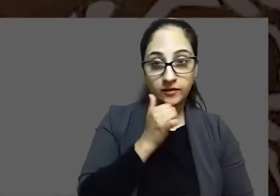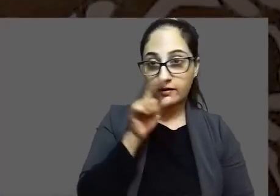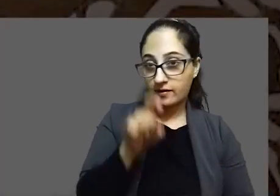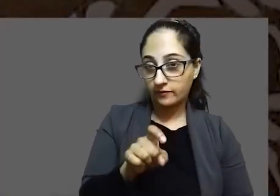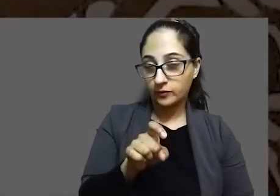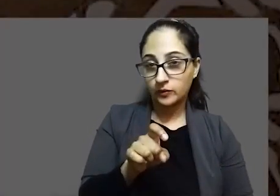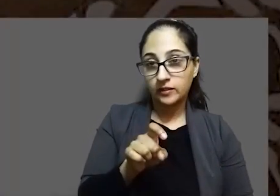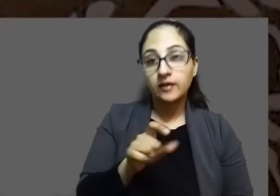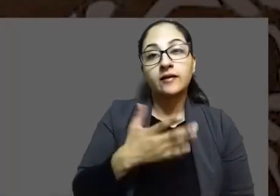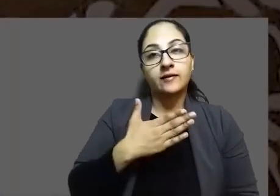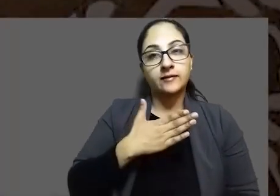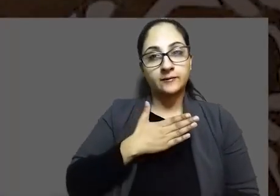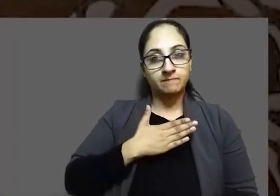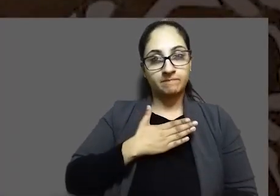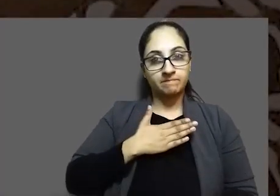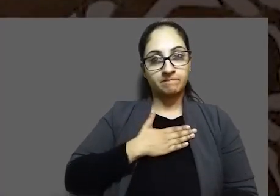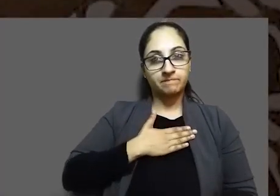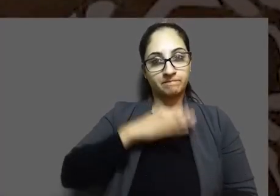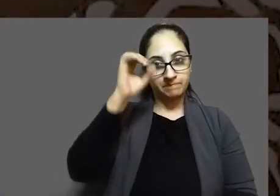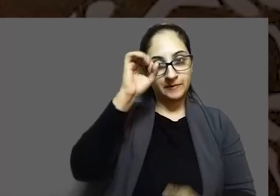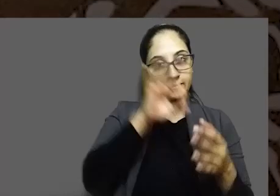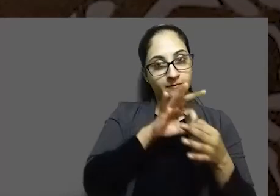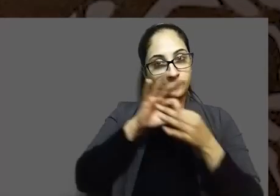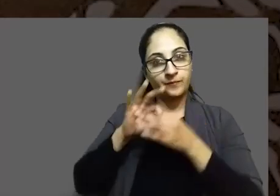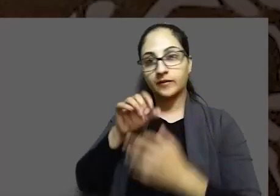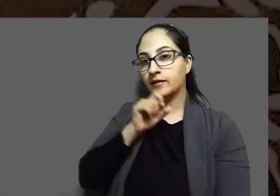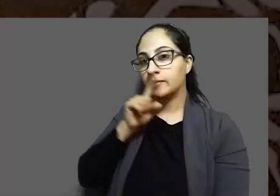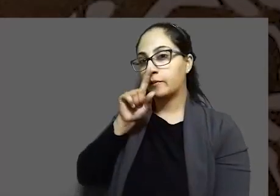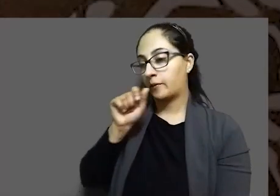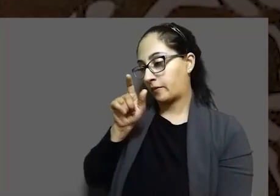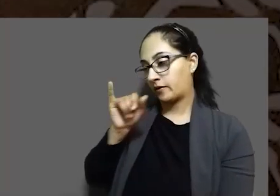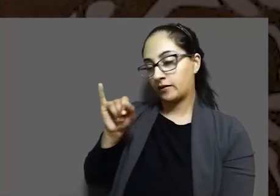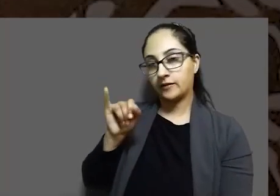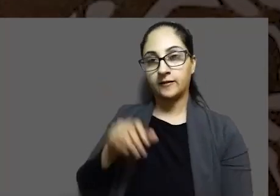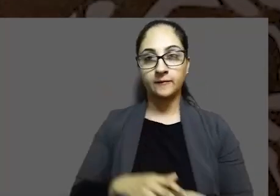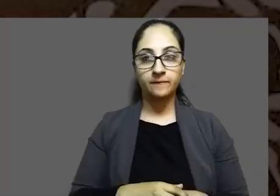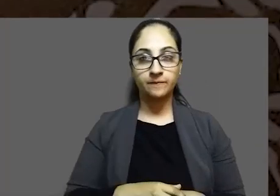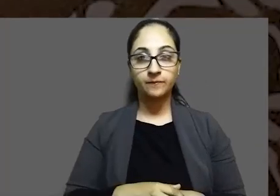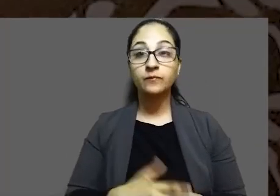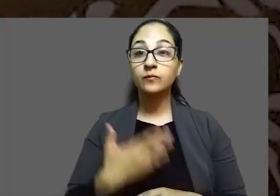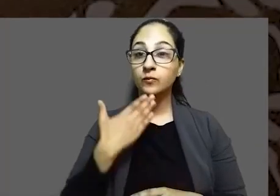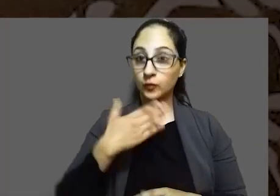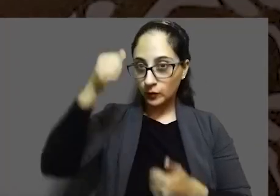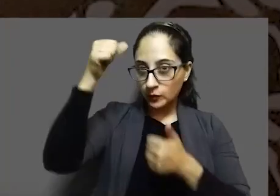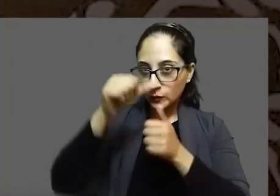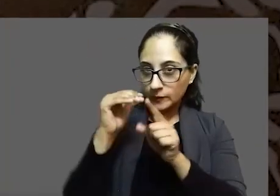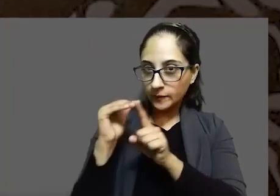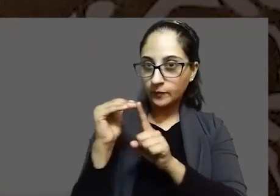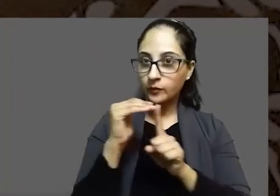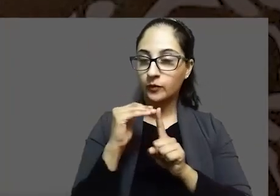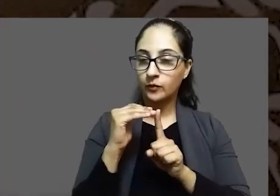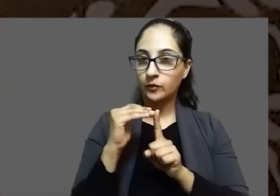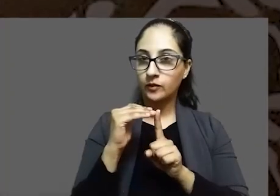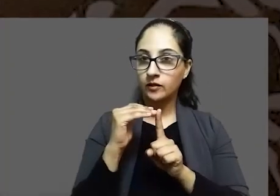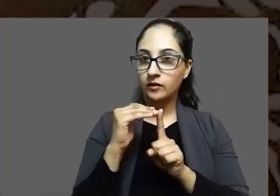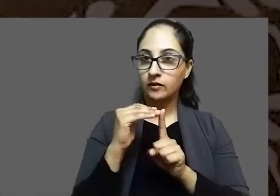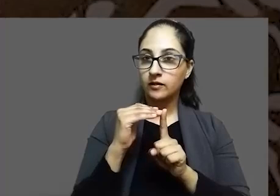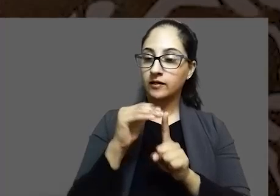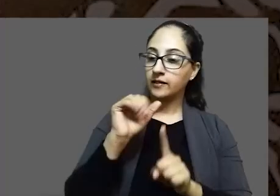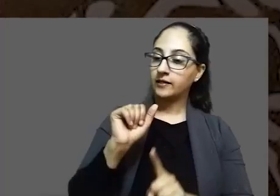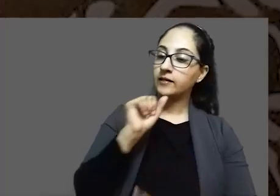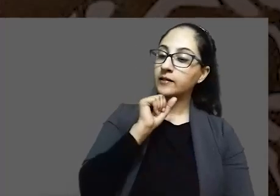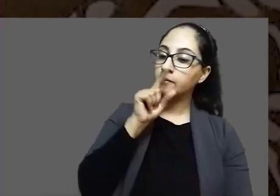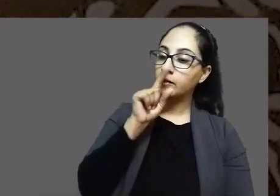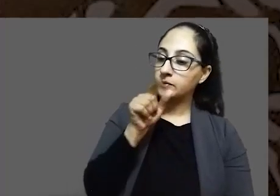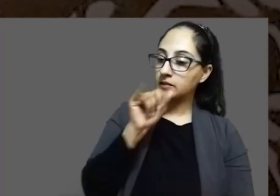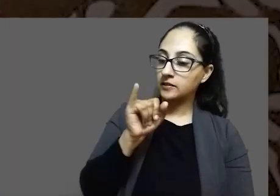That is such a good reminder to not only focus on a single aspect of Imam Ali, but to look at the totality of his life for